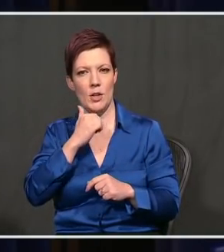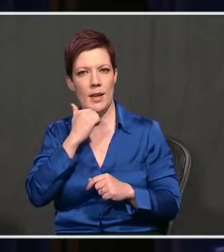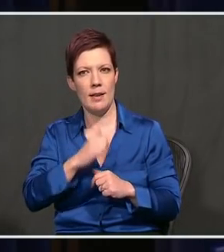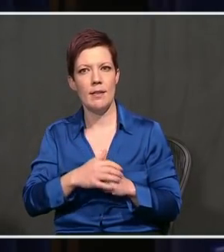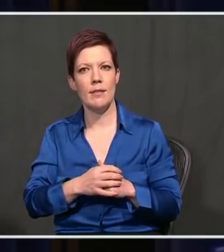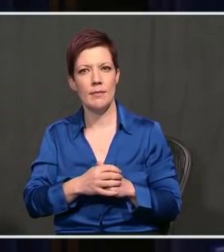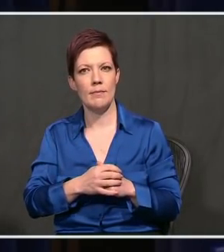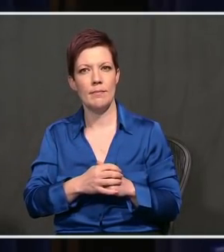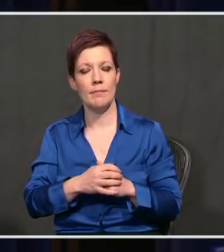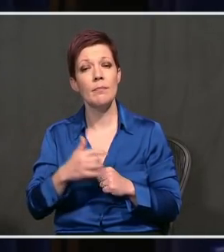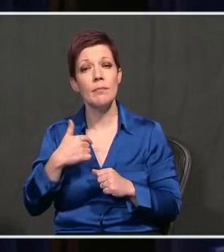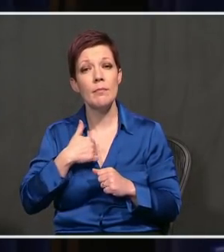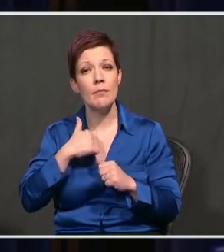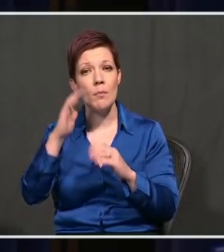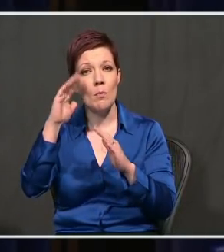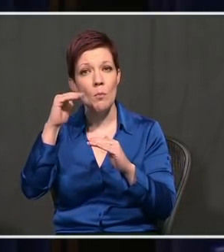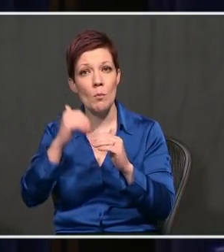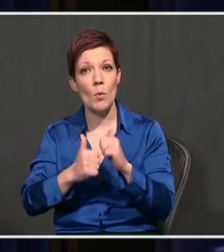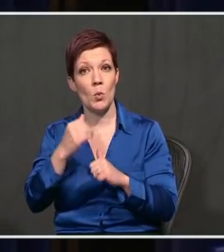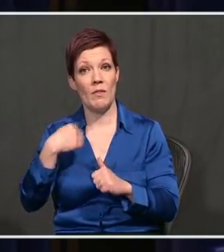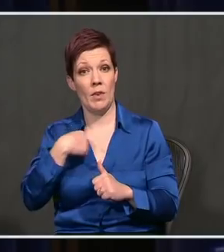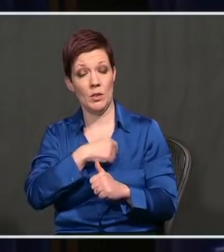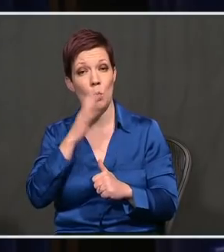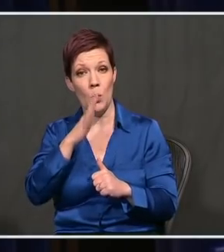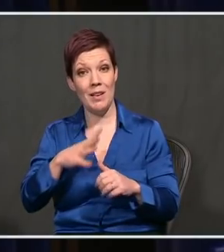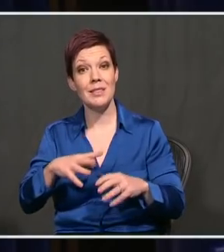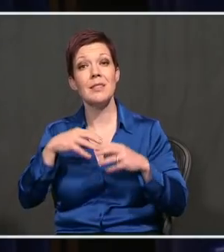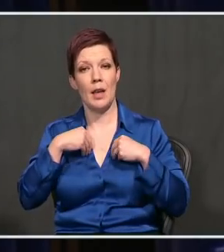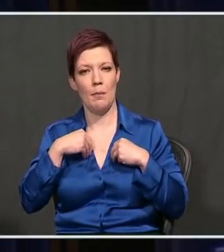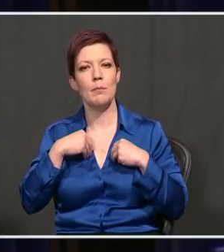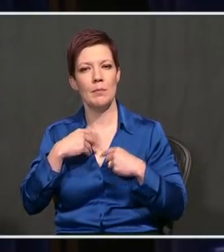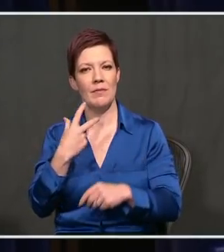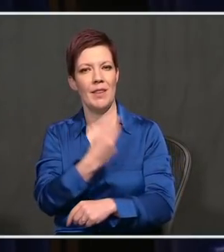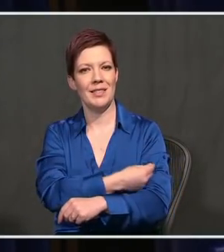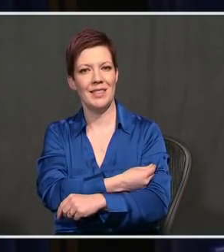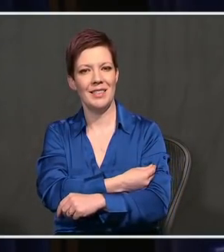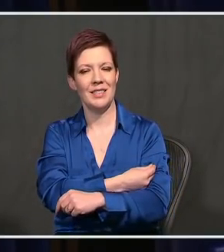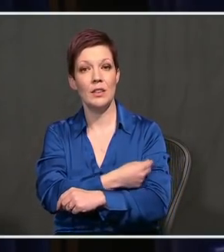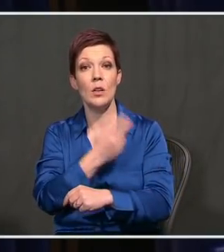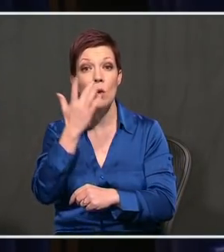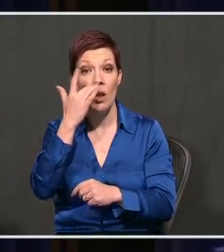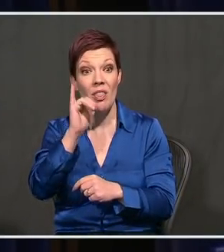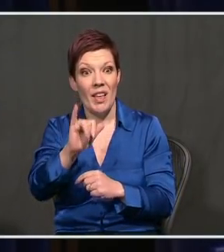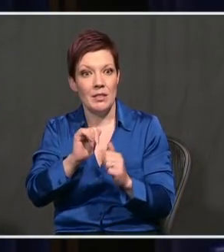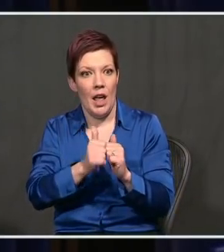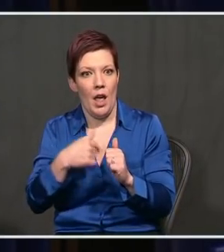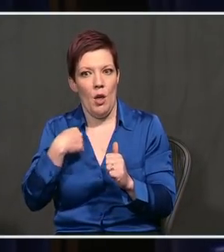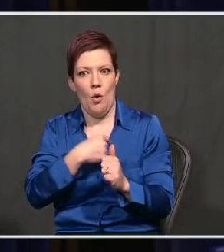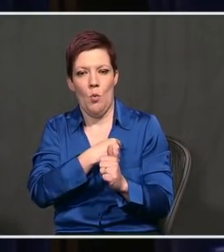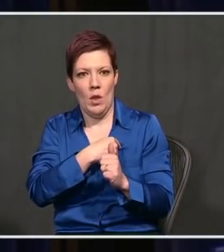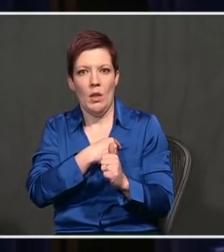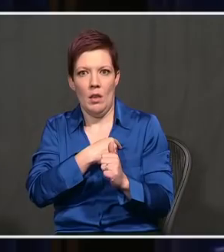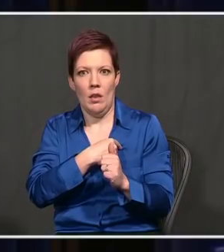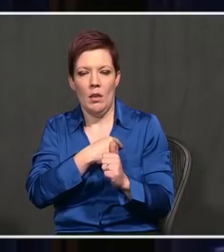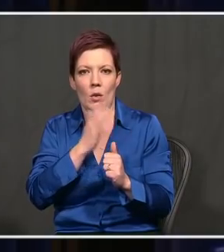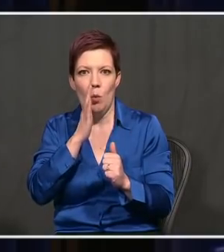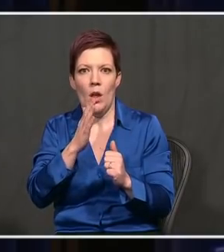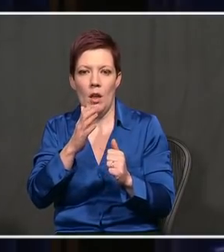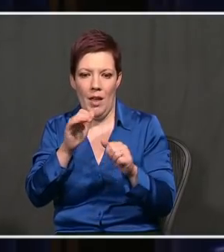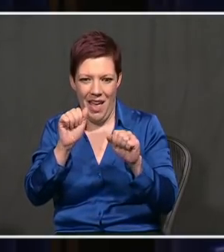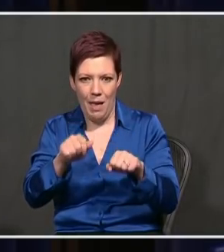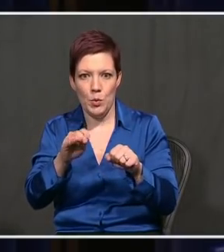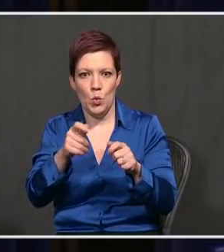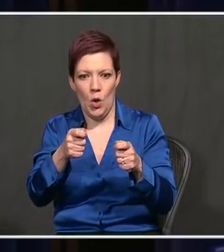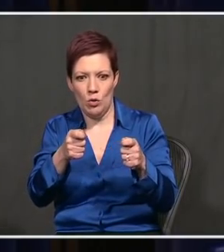I hope most of us will accept to be vaccinated, because that's the way through which we will be able to control